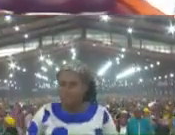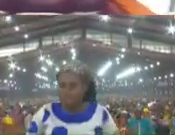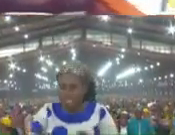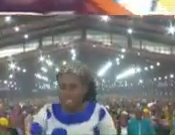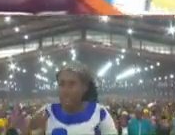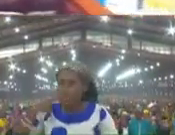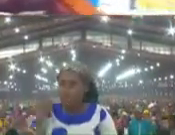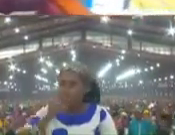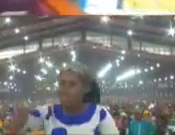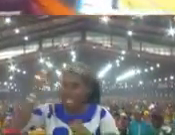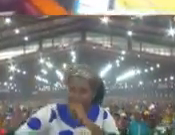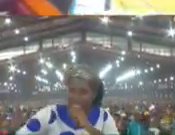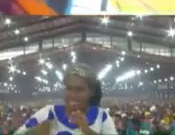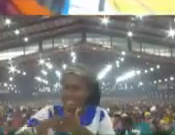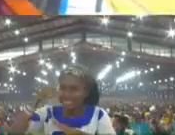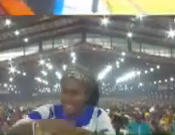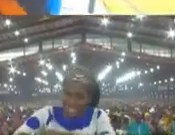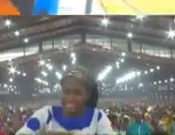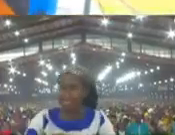tonight.